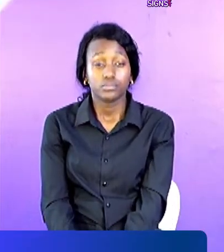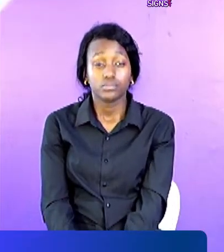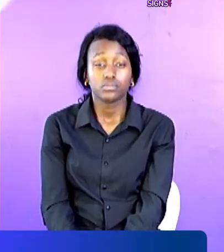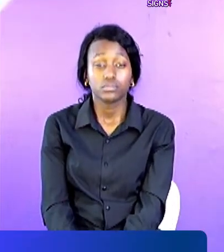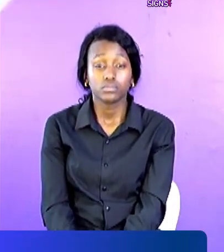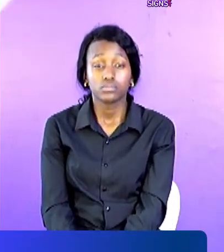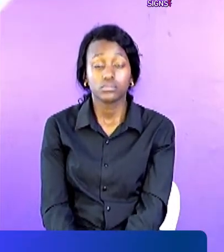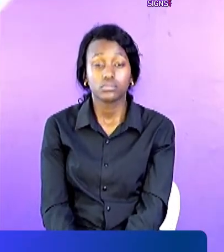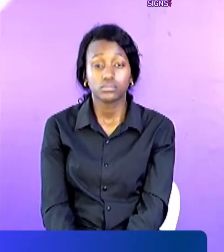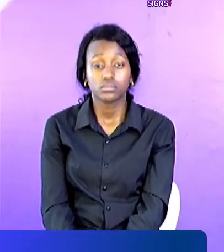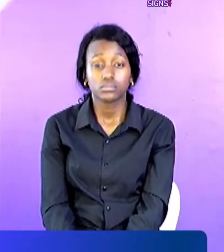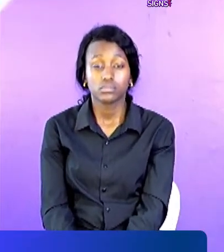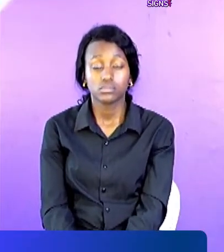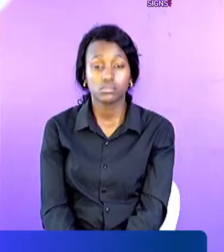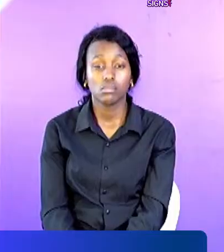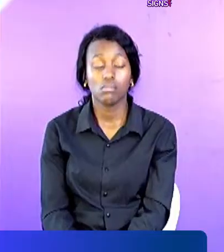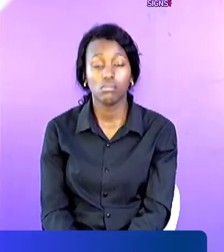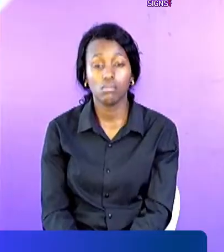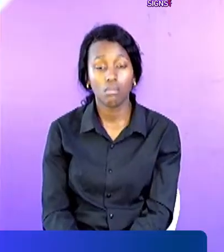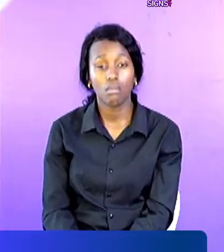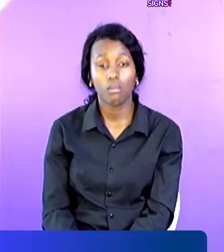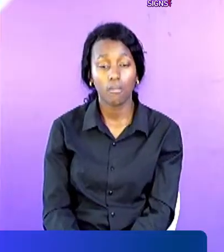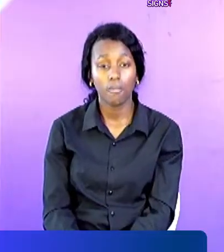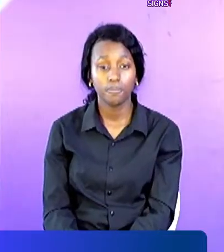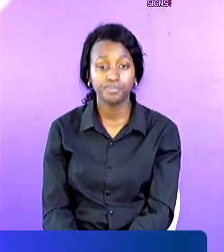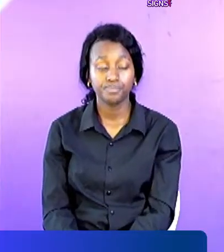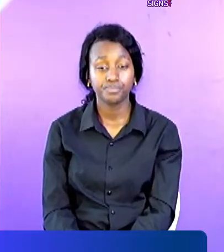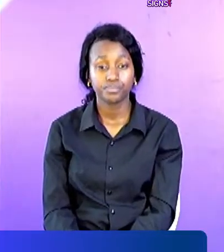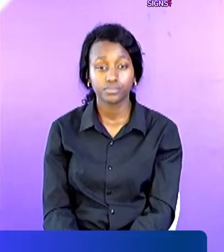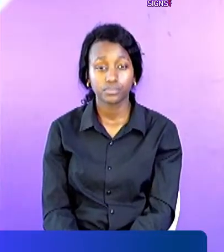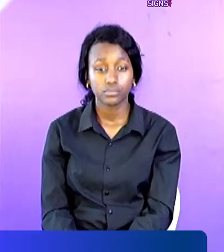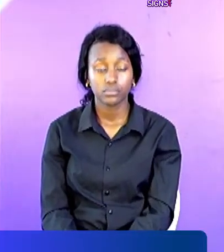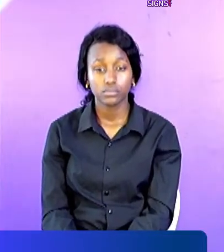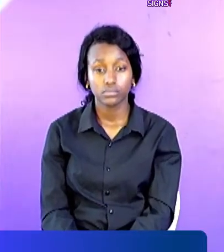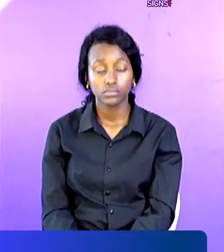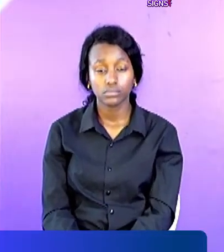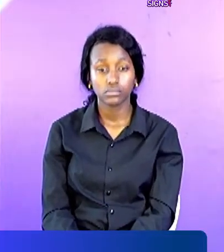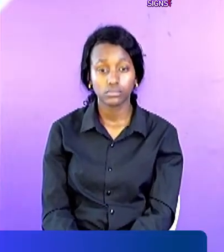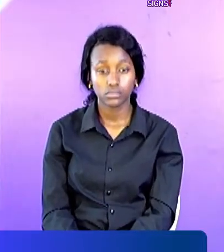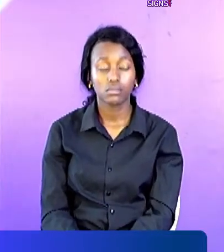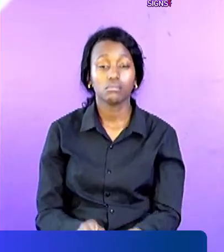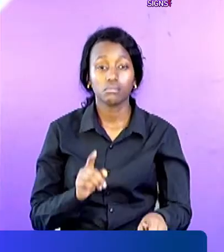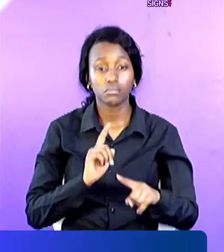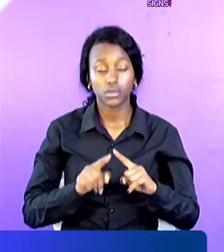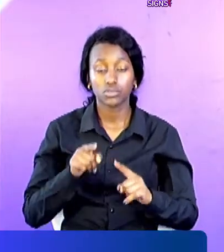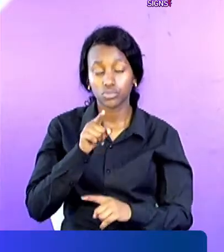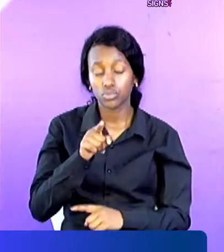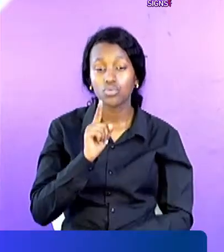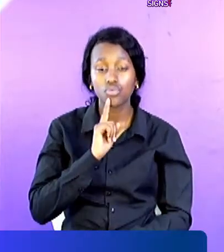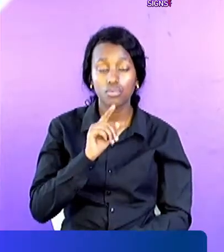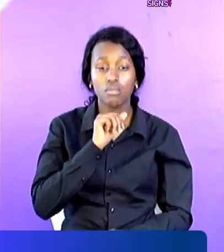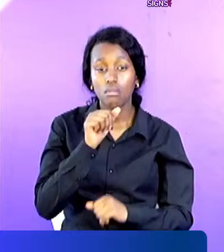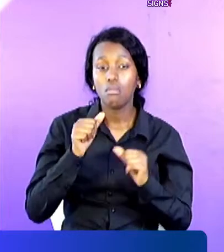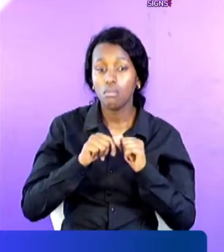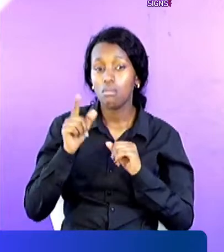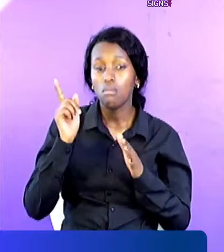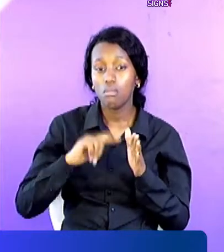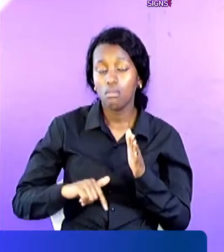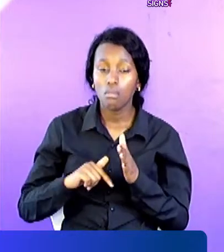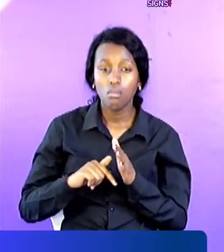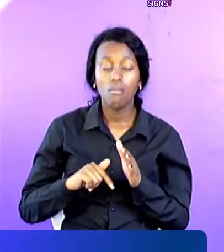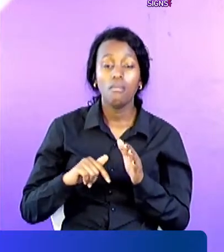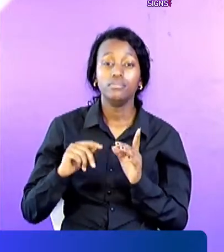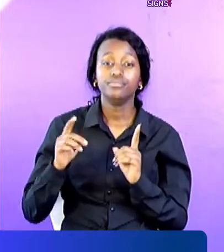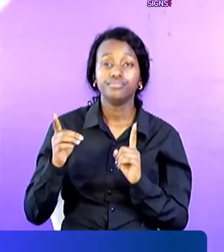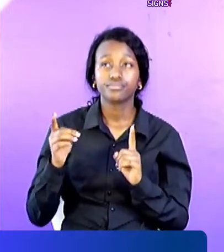Top up whenever you want to top up. No problem. Yeah. What you are assured of is that June 30th,